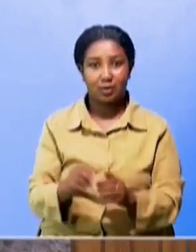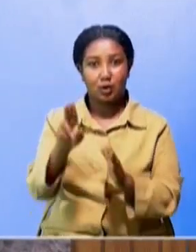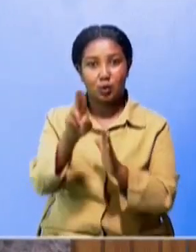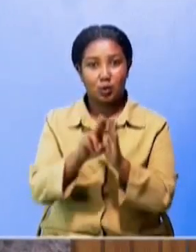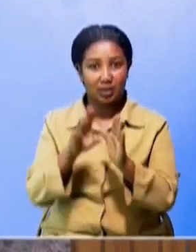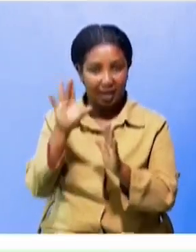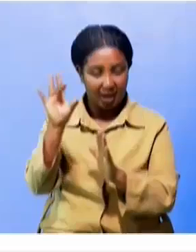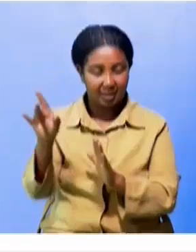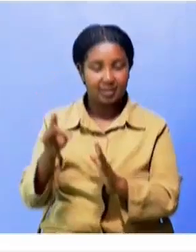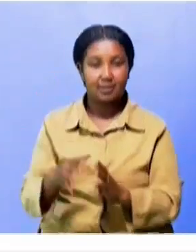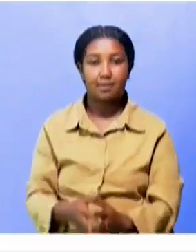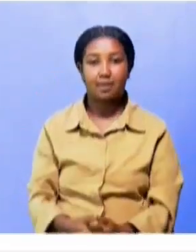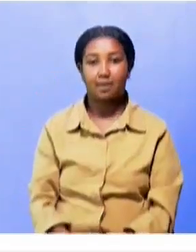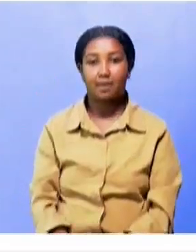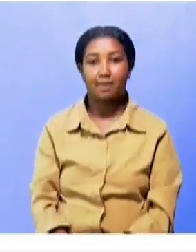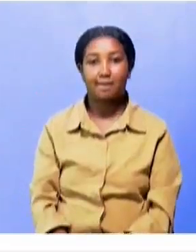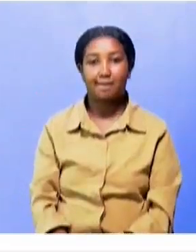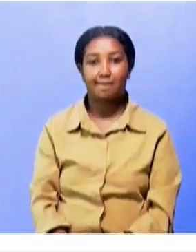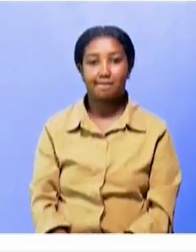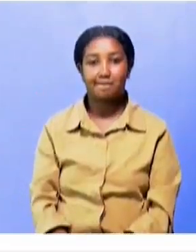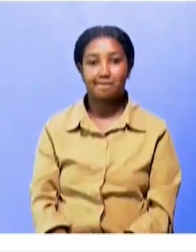8,